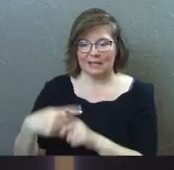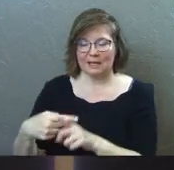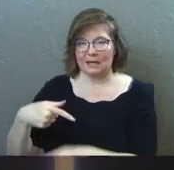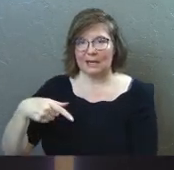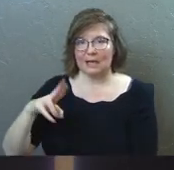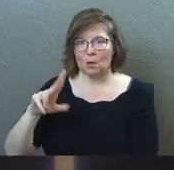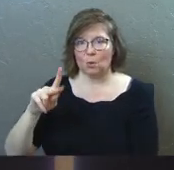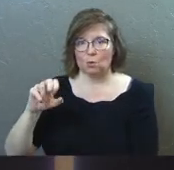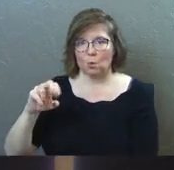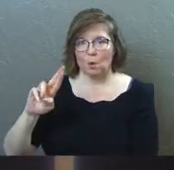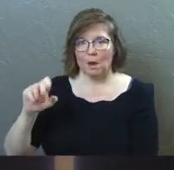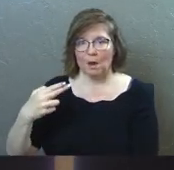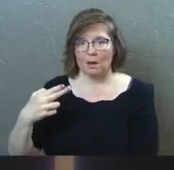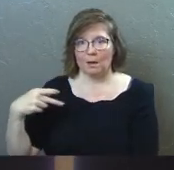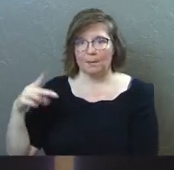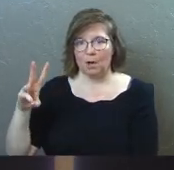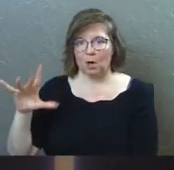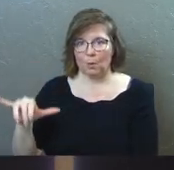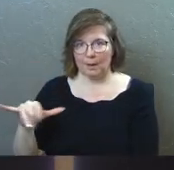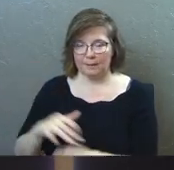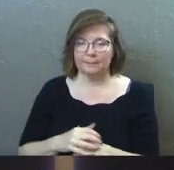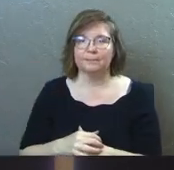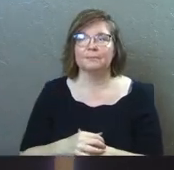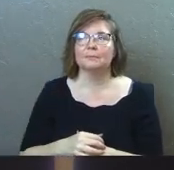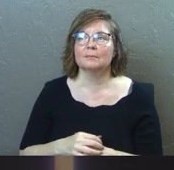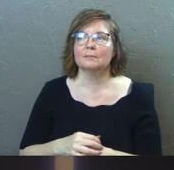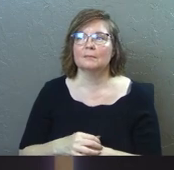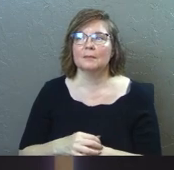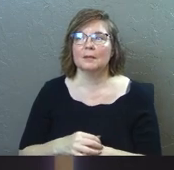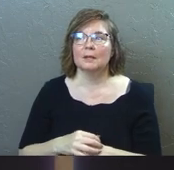Parkway. It's back in the field, back in there. And